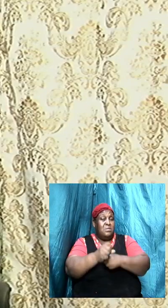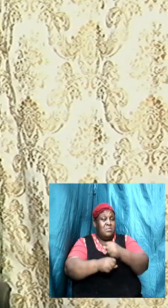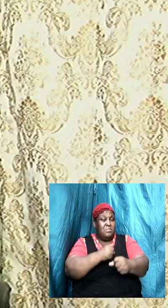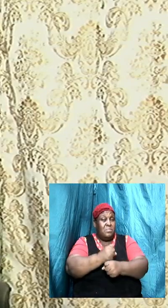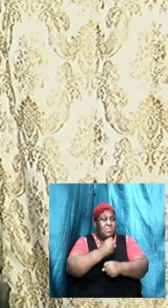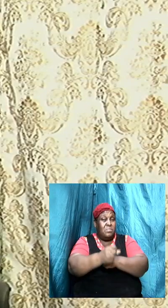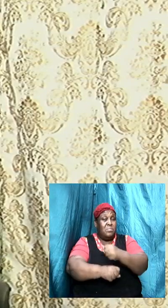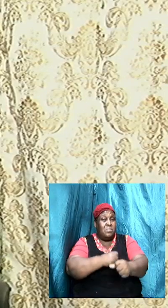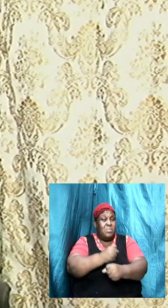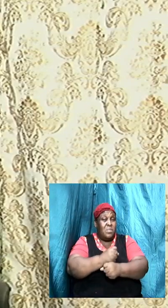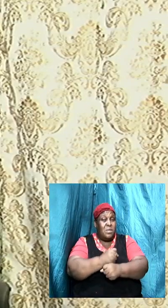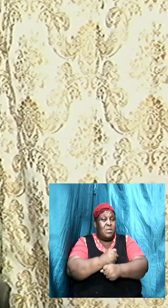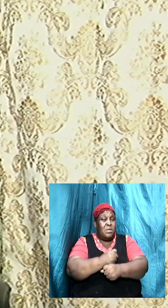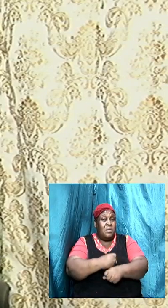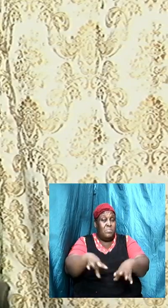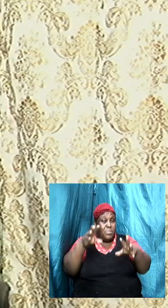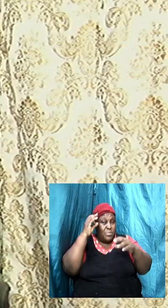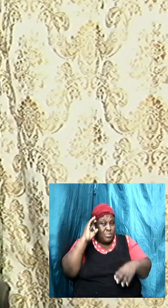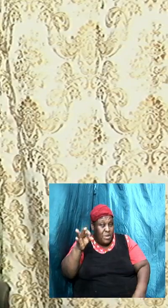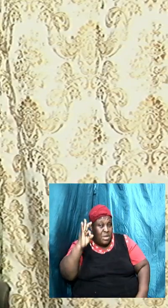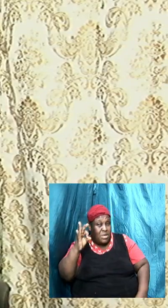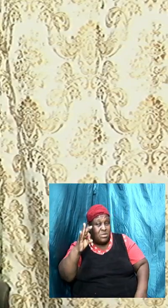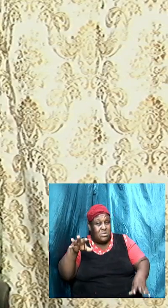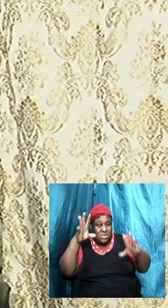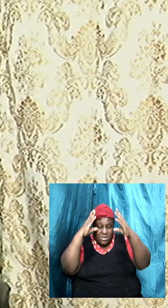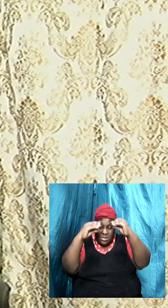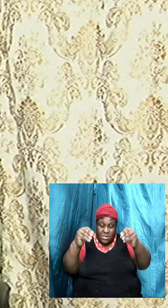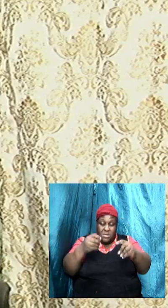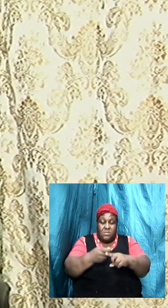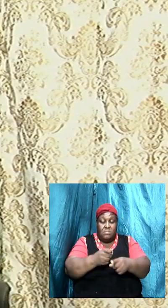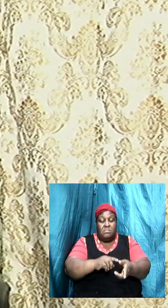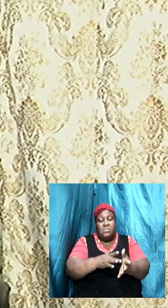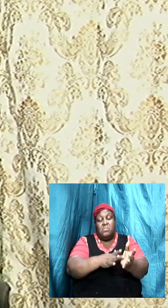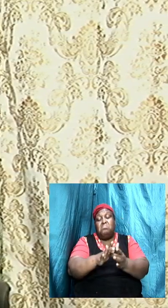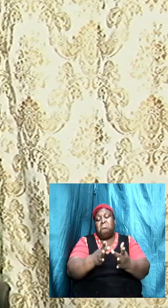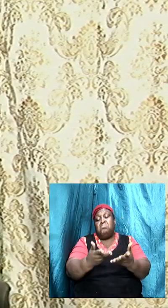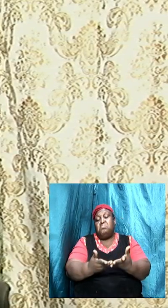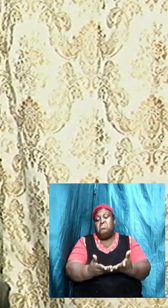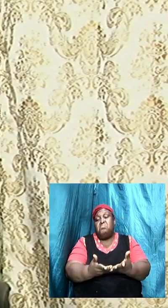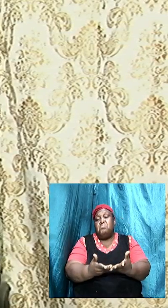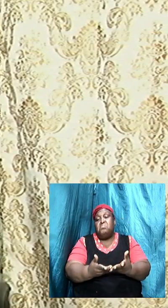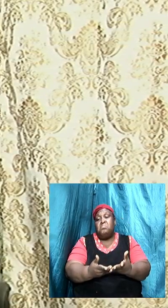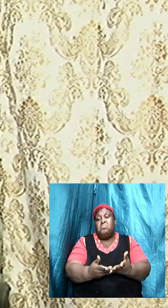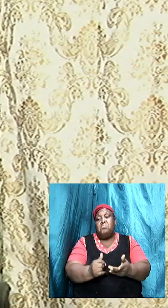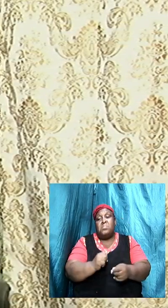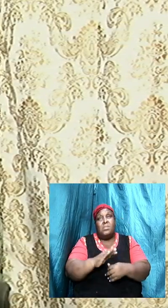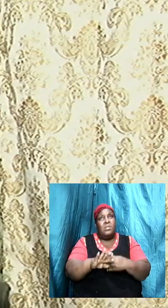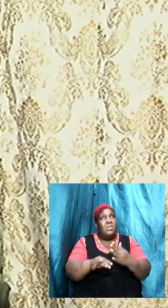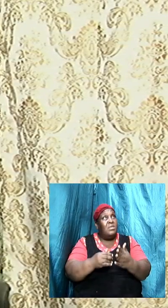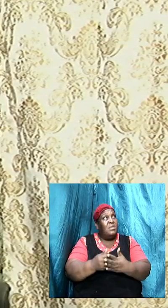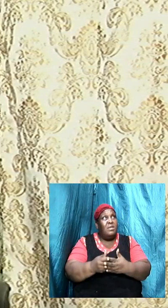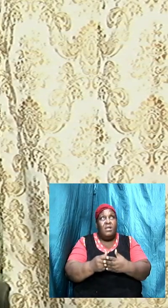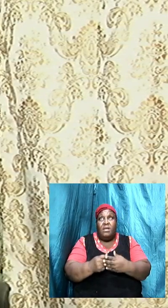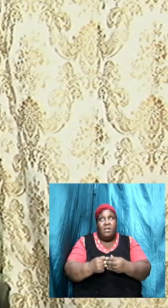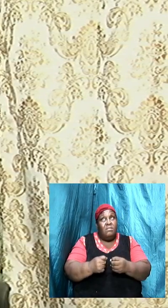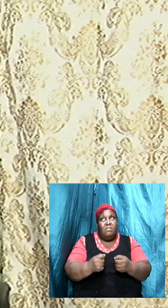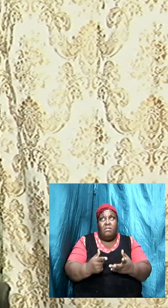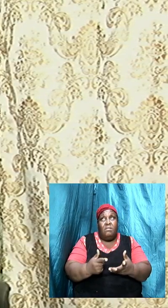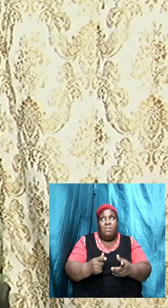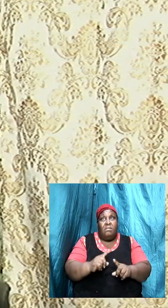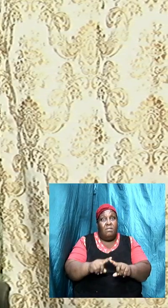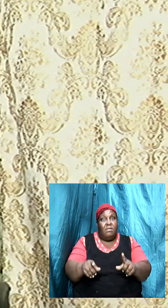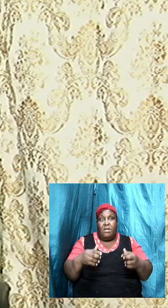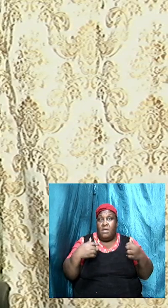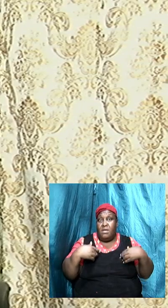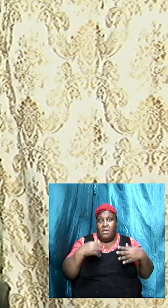preaching, teaching from the Bible, and all of a sudden, we can't have